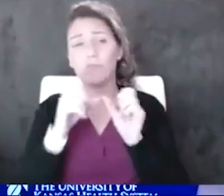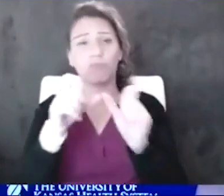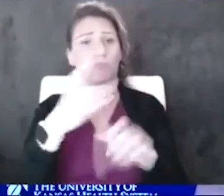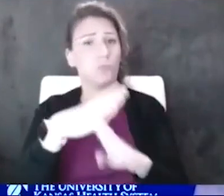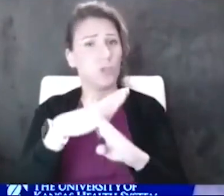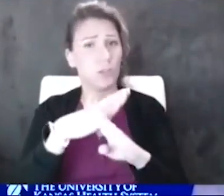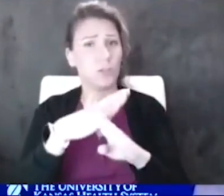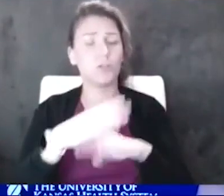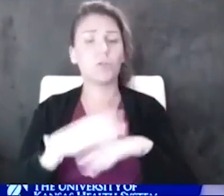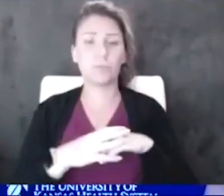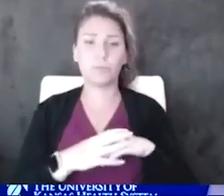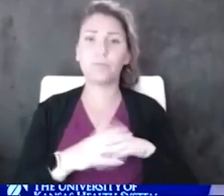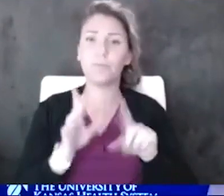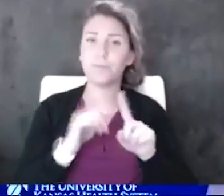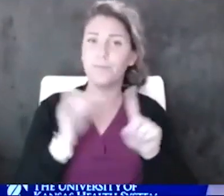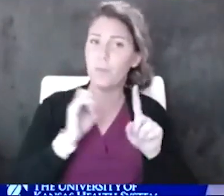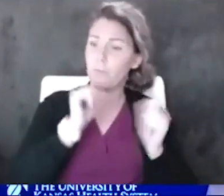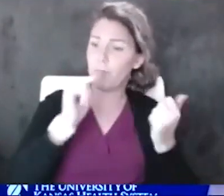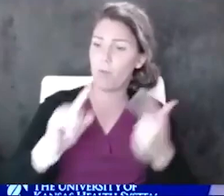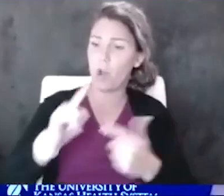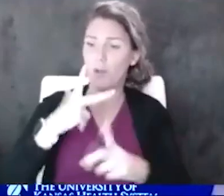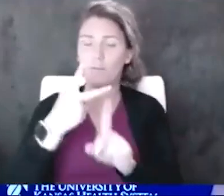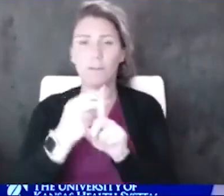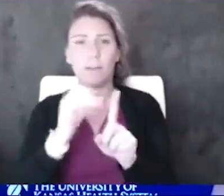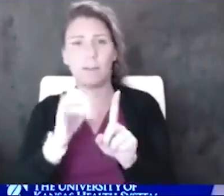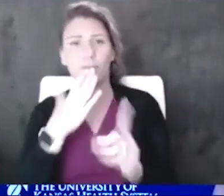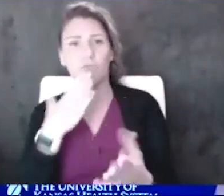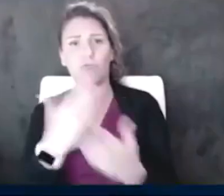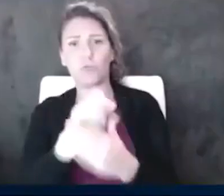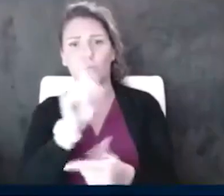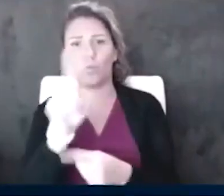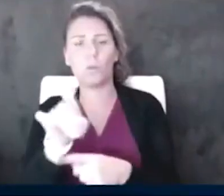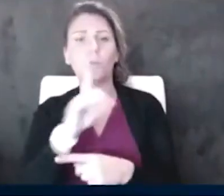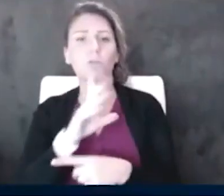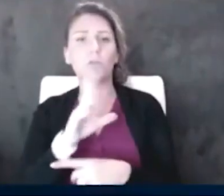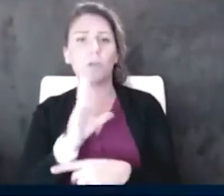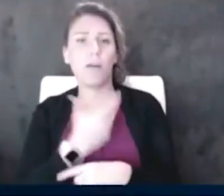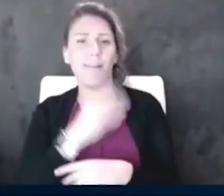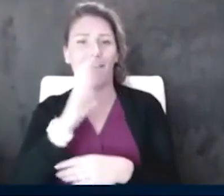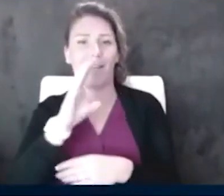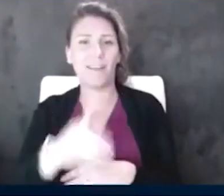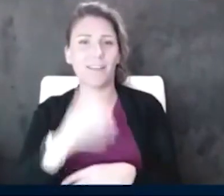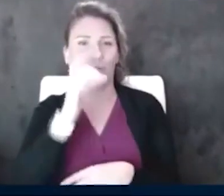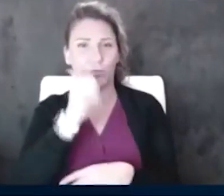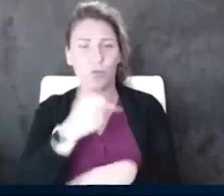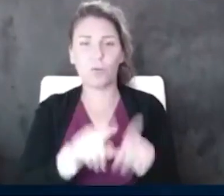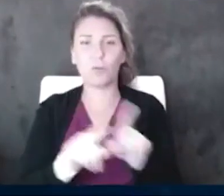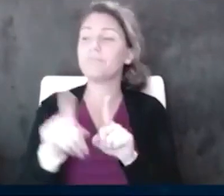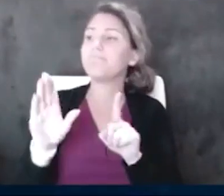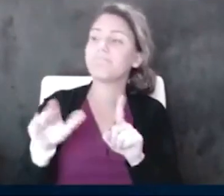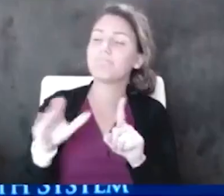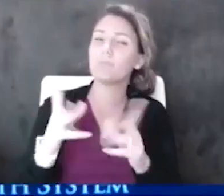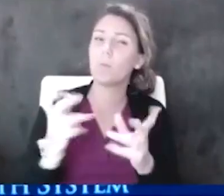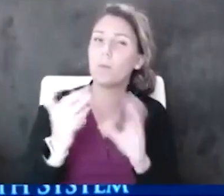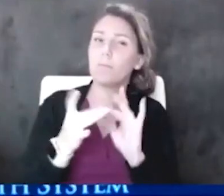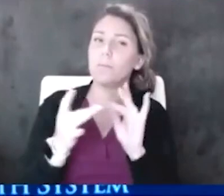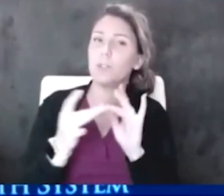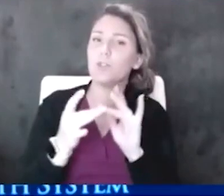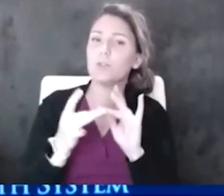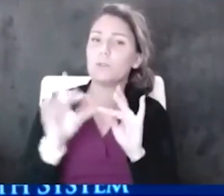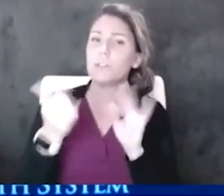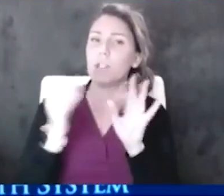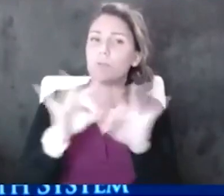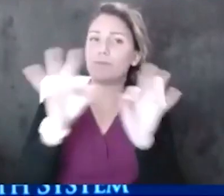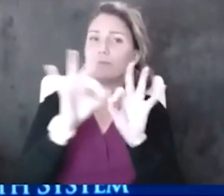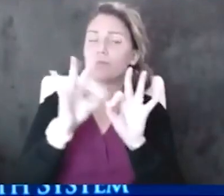from all of our vaccines, and I think this would be a good question for our guest tomorrow as well. And I would just say, Hawkeye, that the other key is that with those messenger